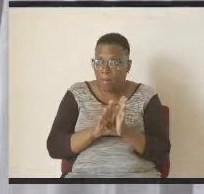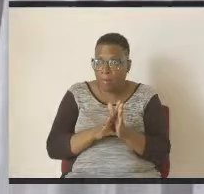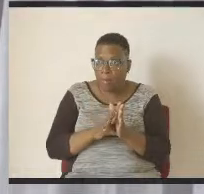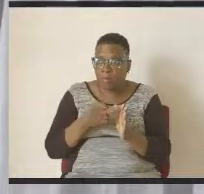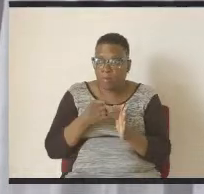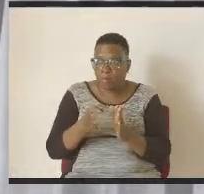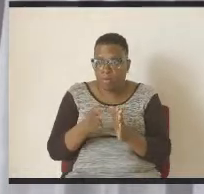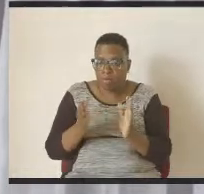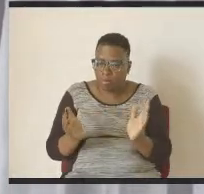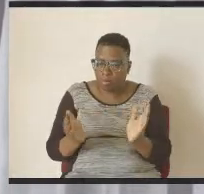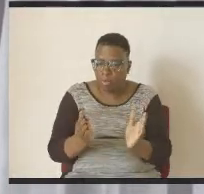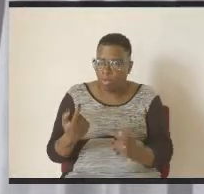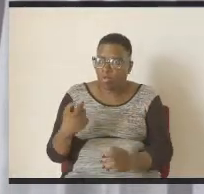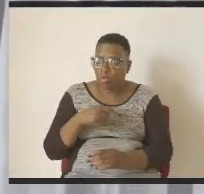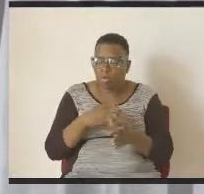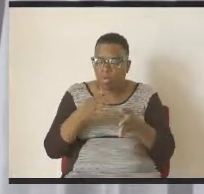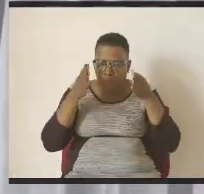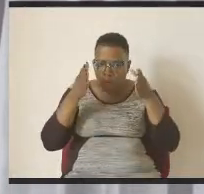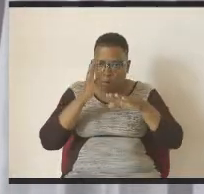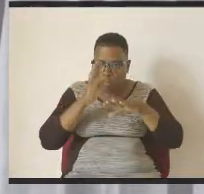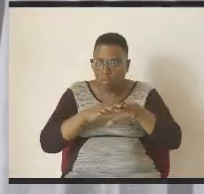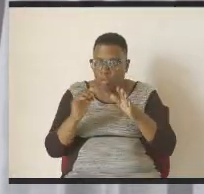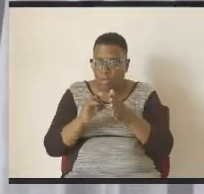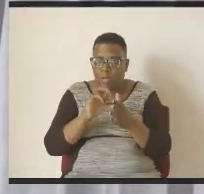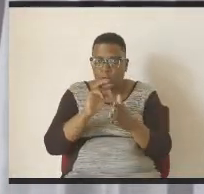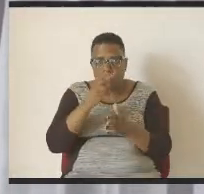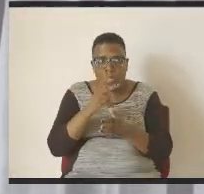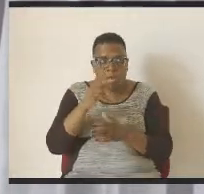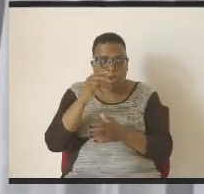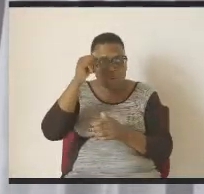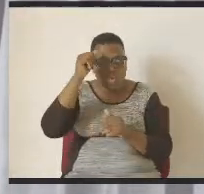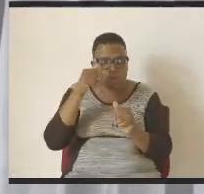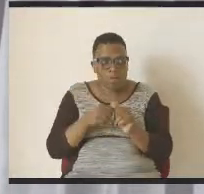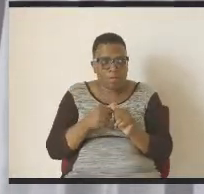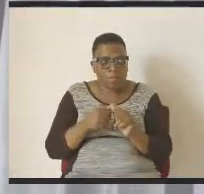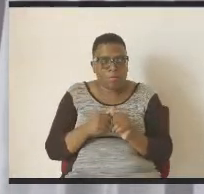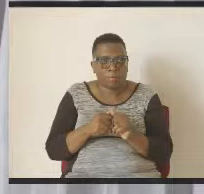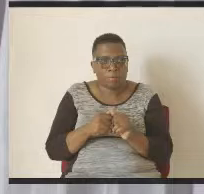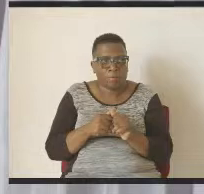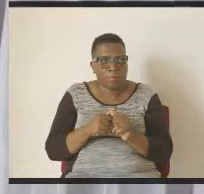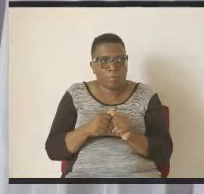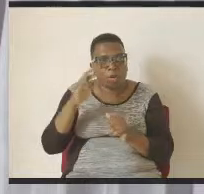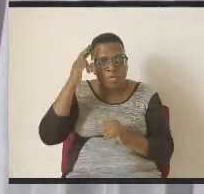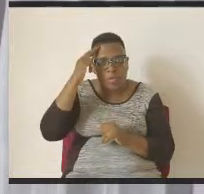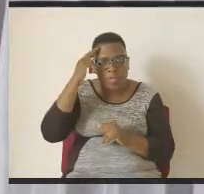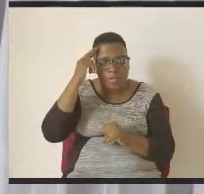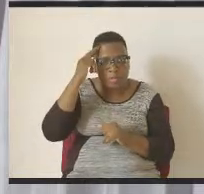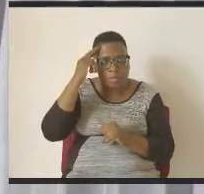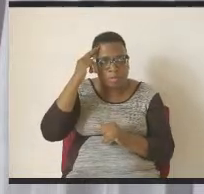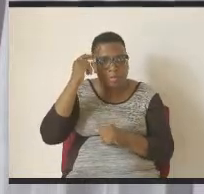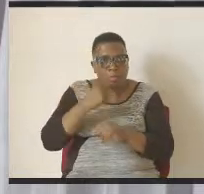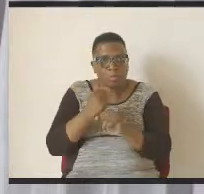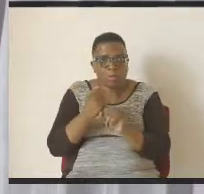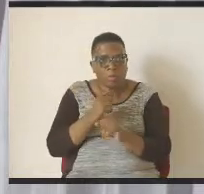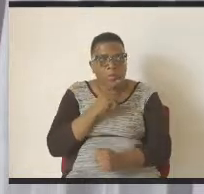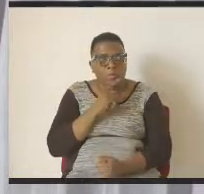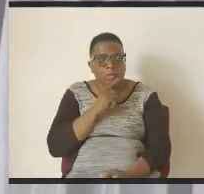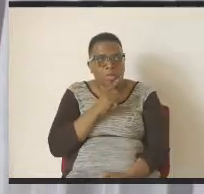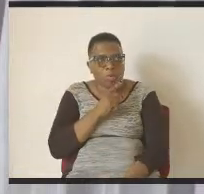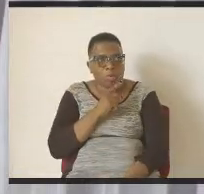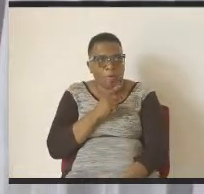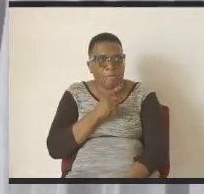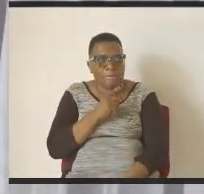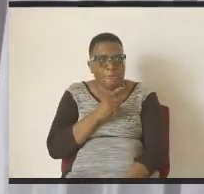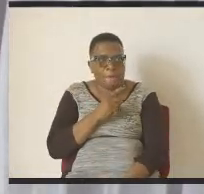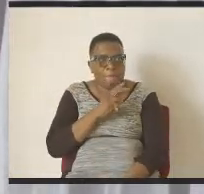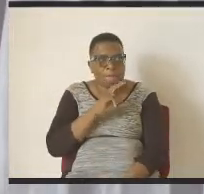to focus on just that. The second reason here, we want to ensure, the second advice I'm offering